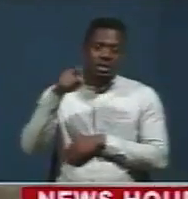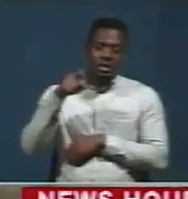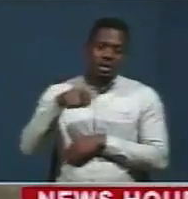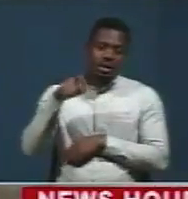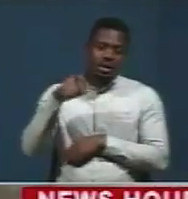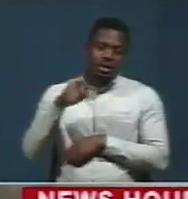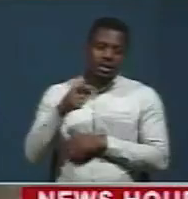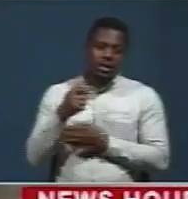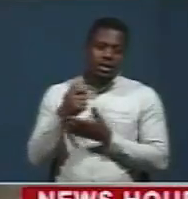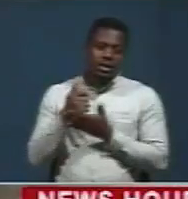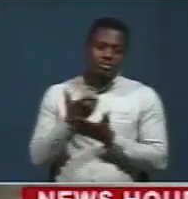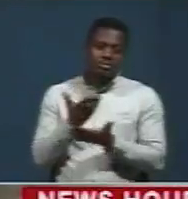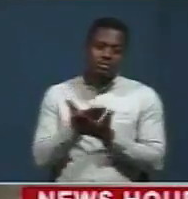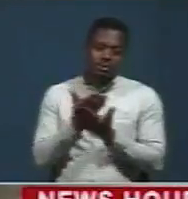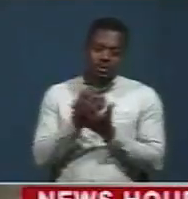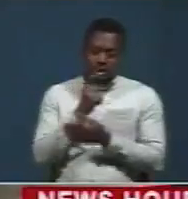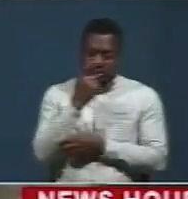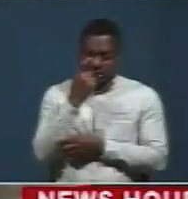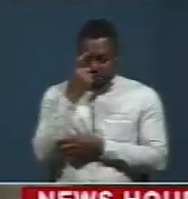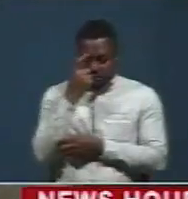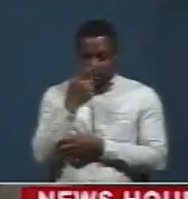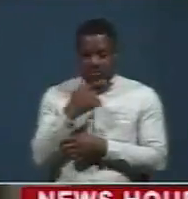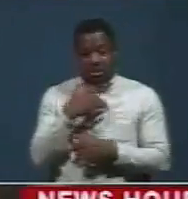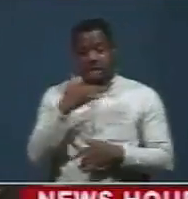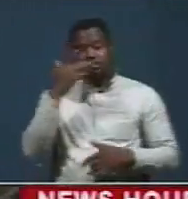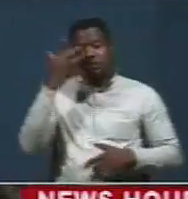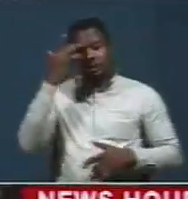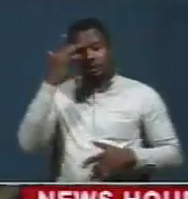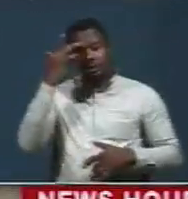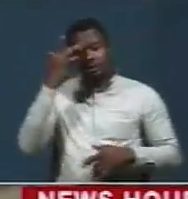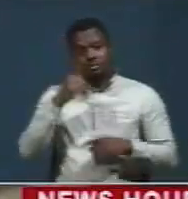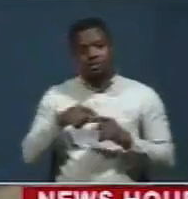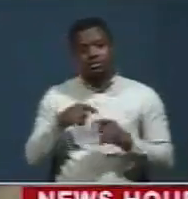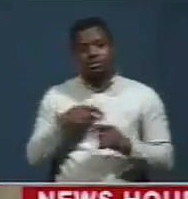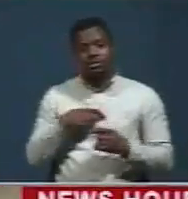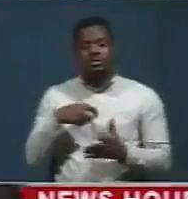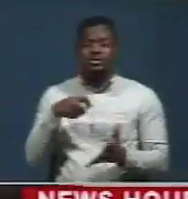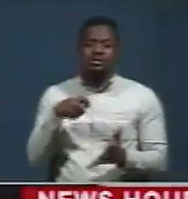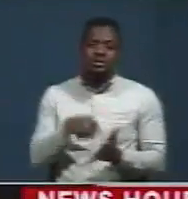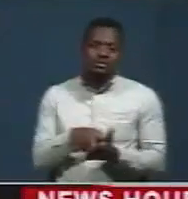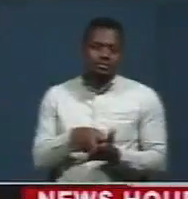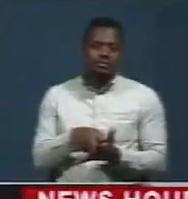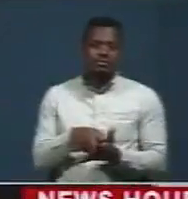Your papa had so. Me yarrow so. Where do you make me go to your